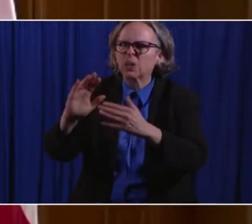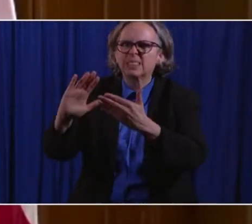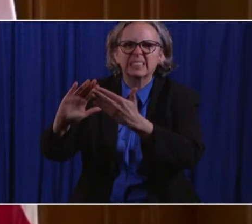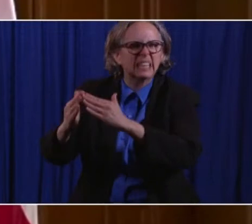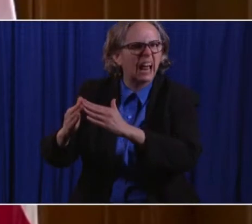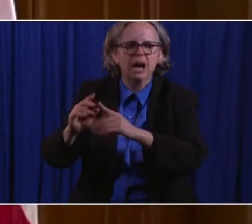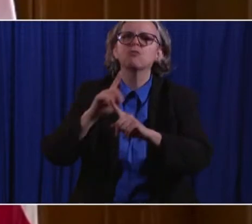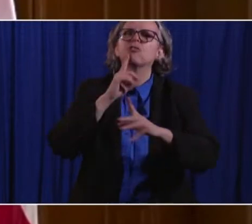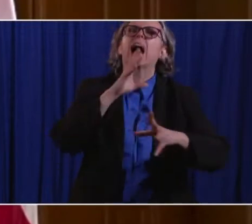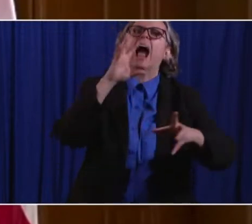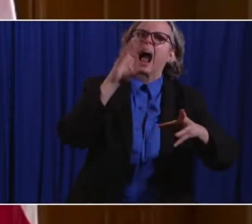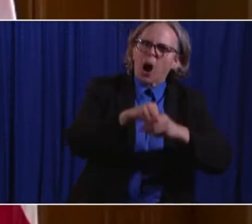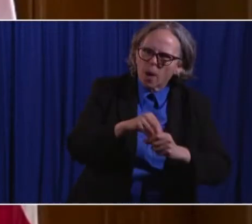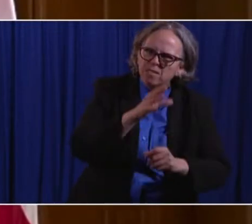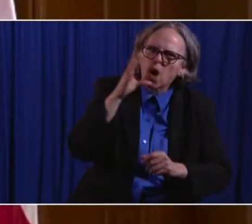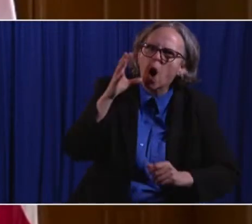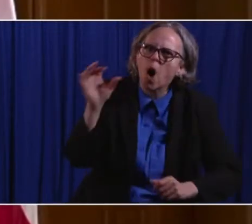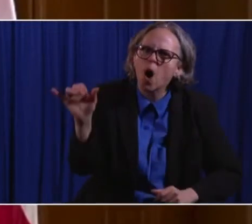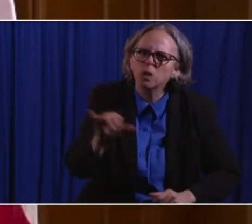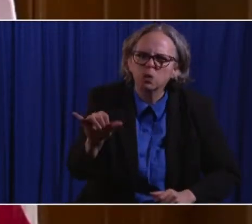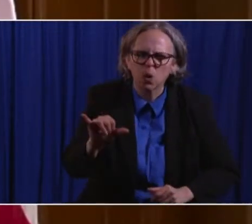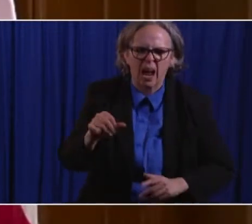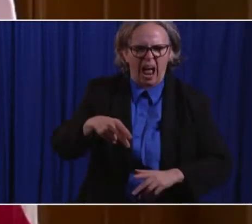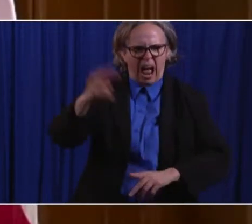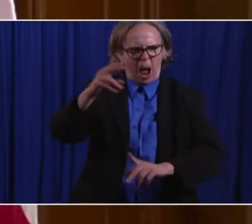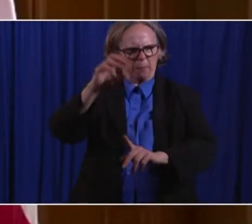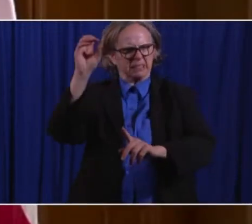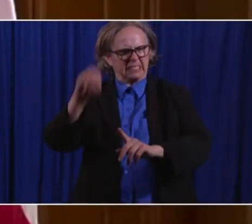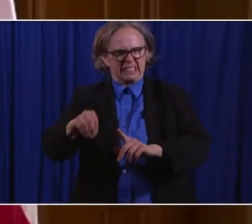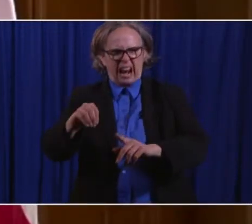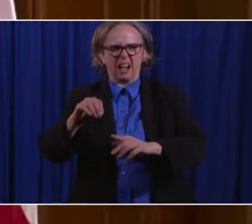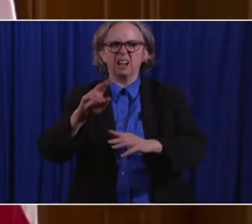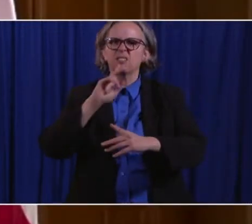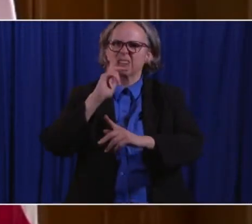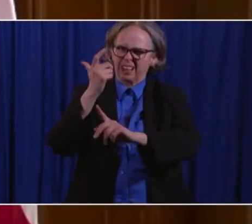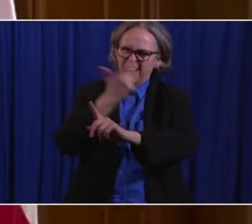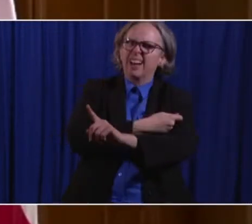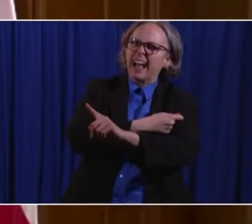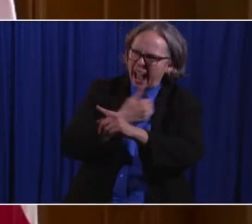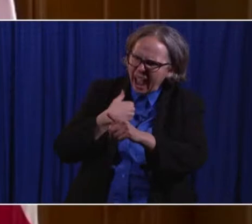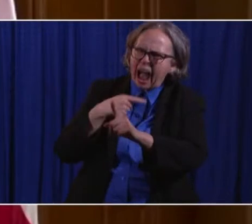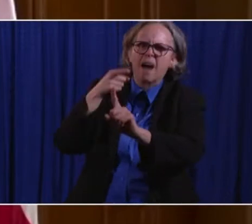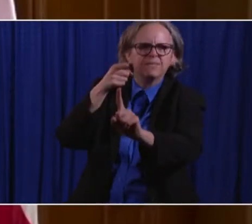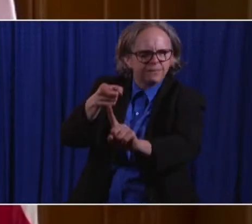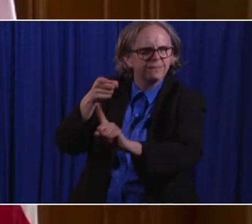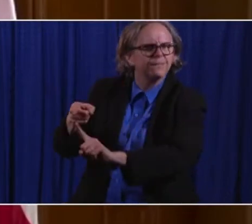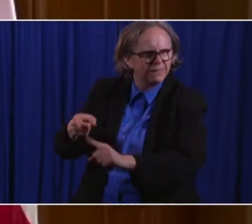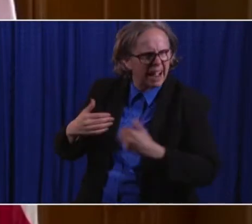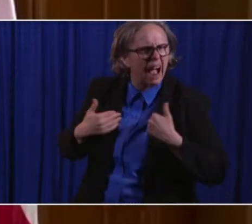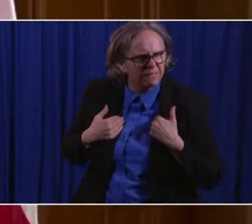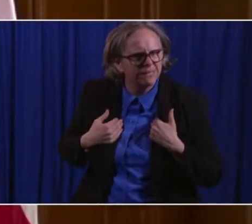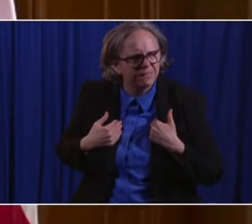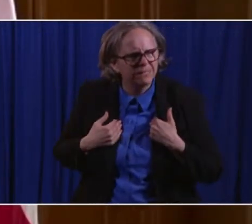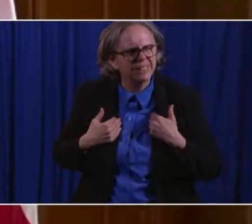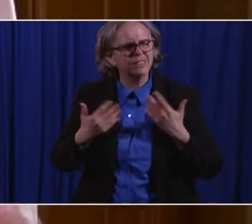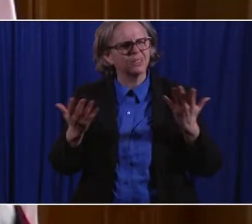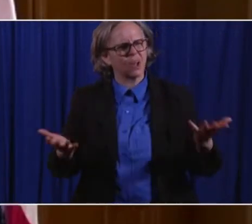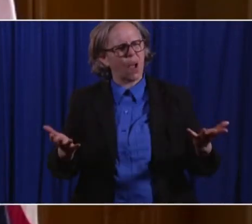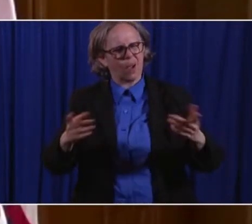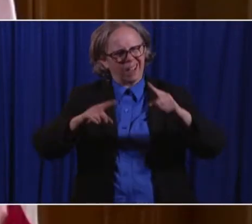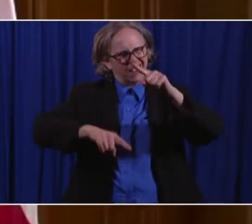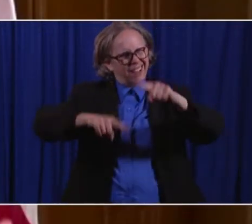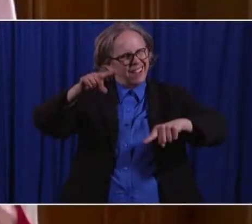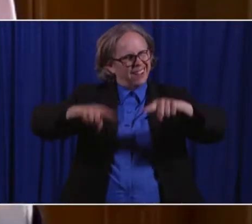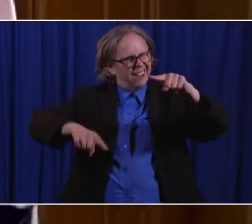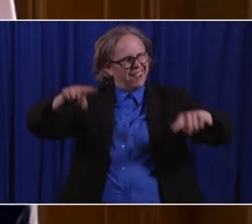very high on the list in the top 10 of the most vaccinations. And we're seeing, if you go from the